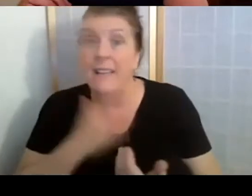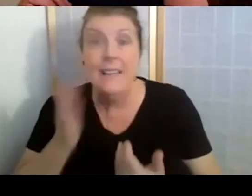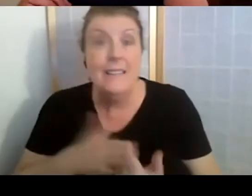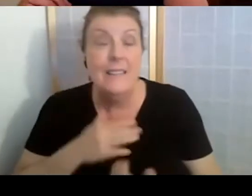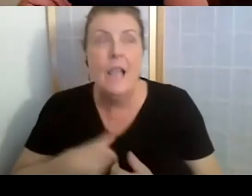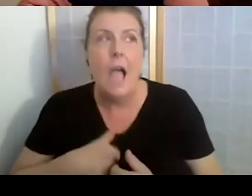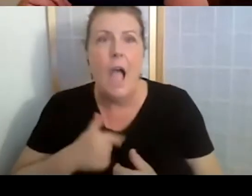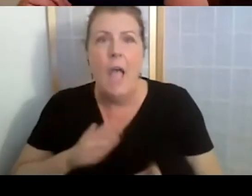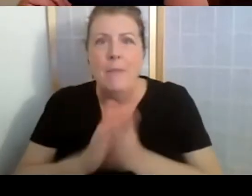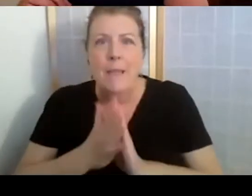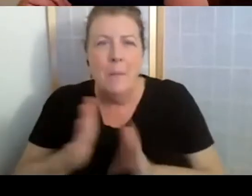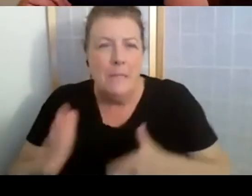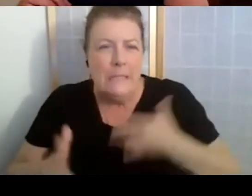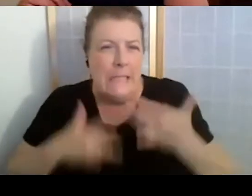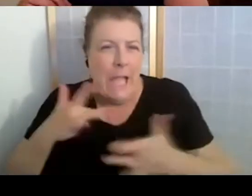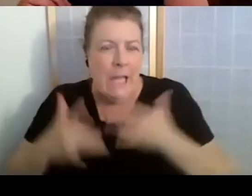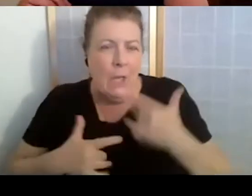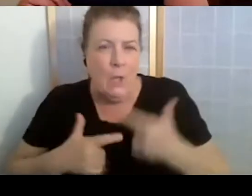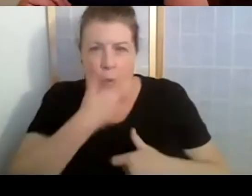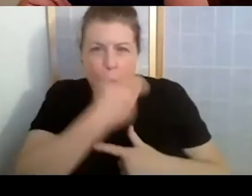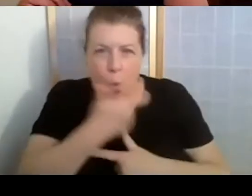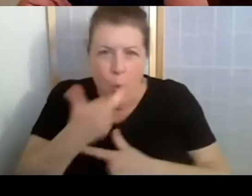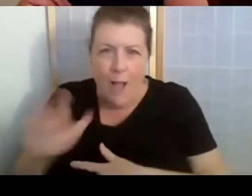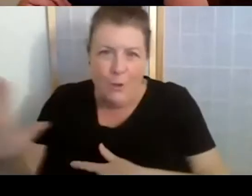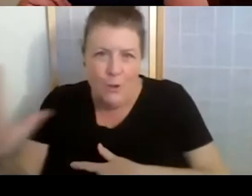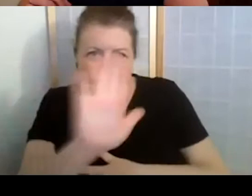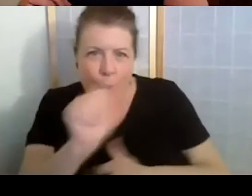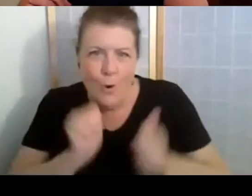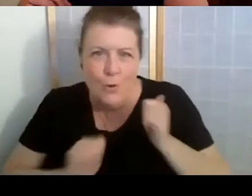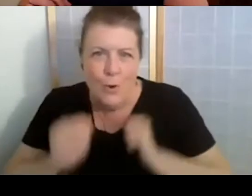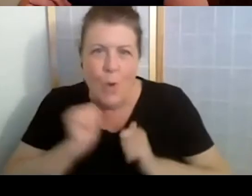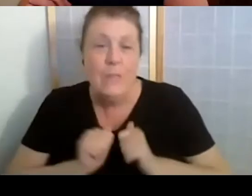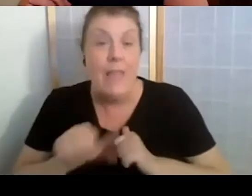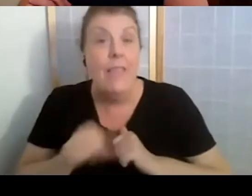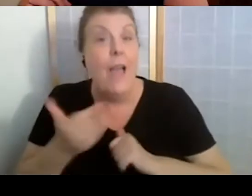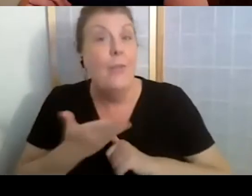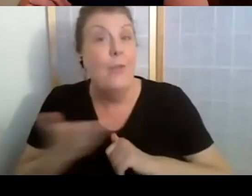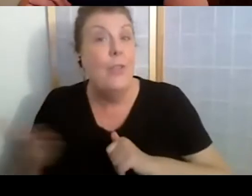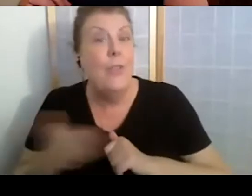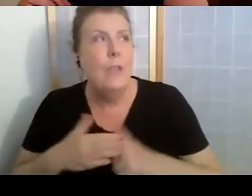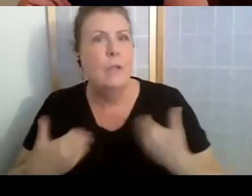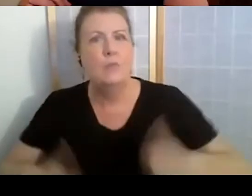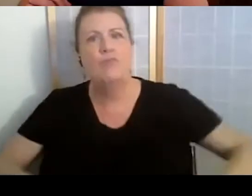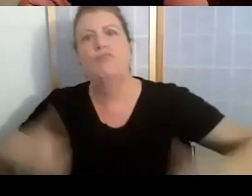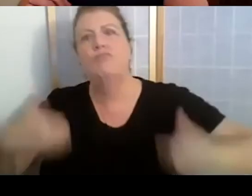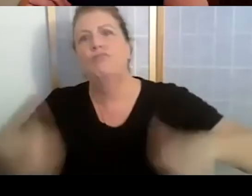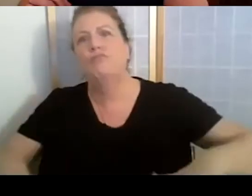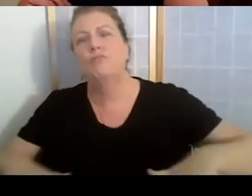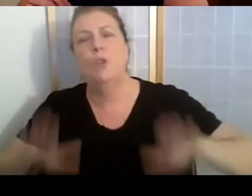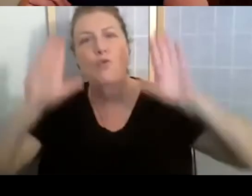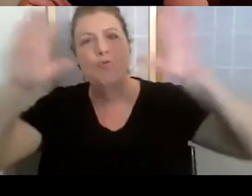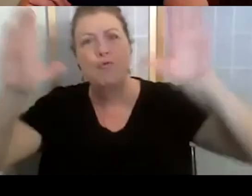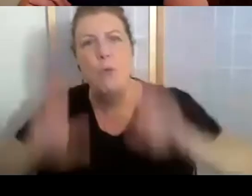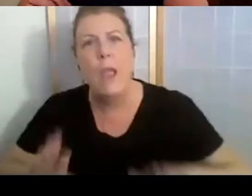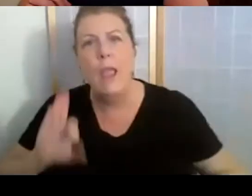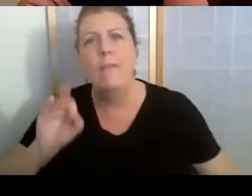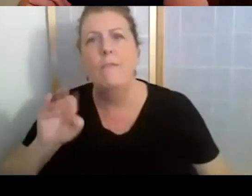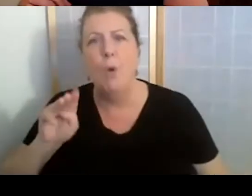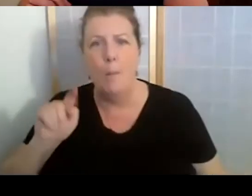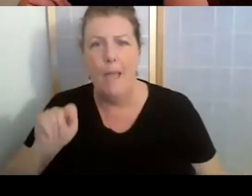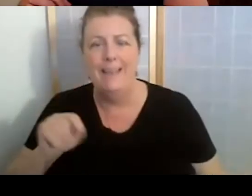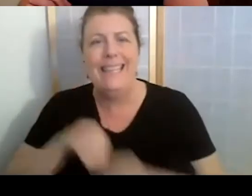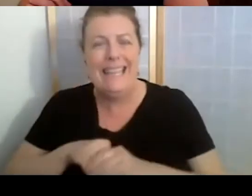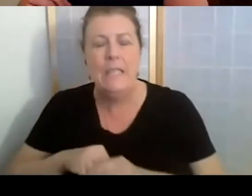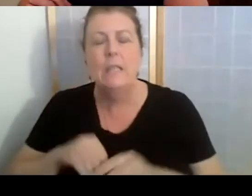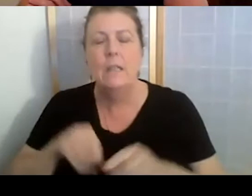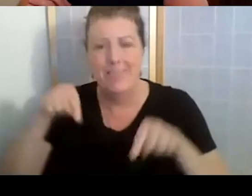your guys' shows, watching so many of these shows. And the other thing is this great format too, the limited series, in which